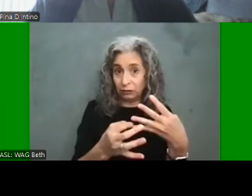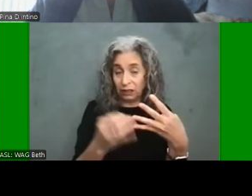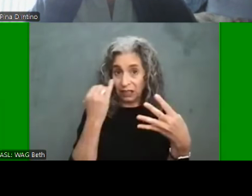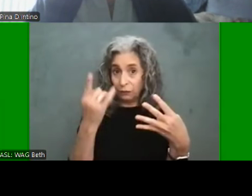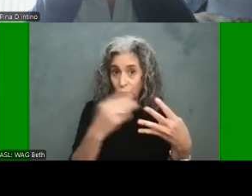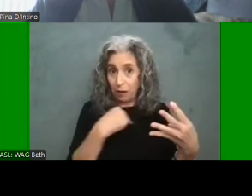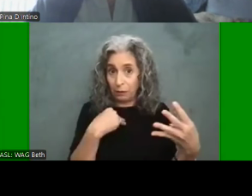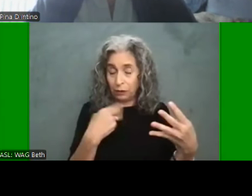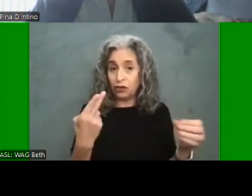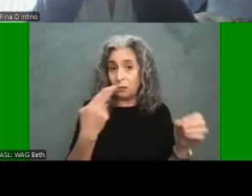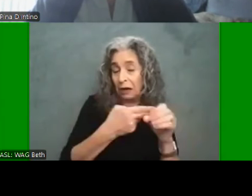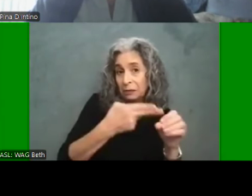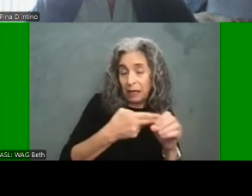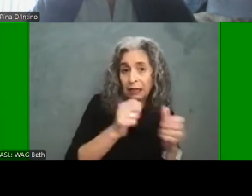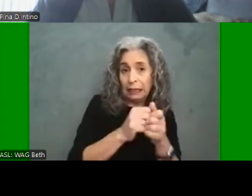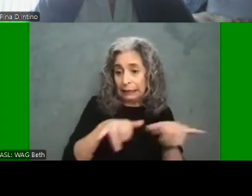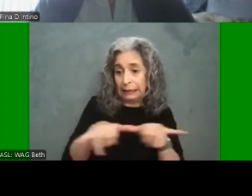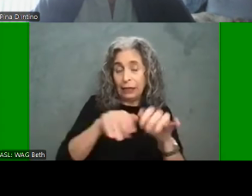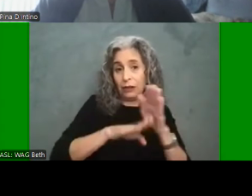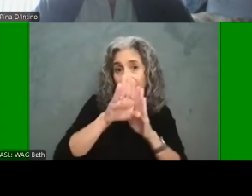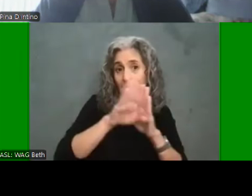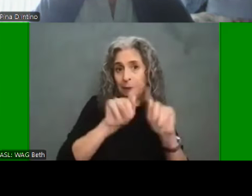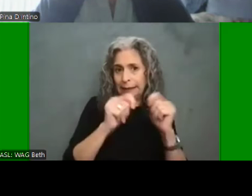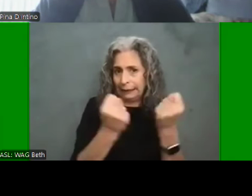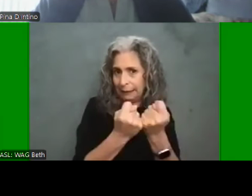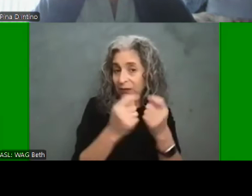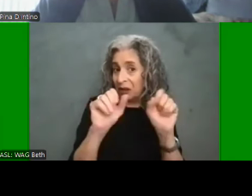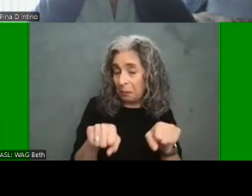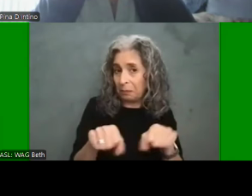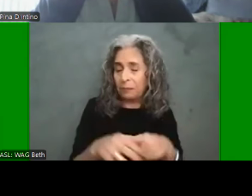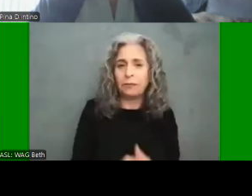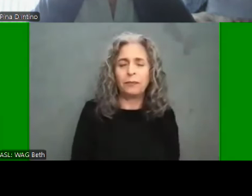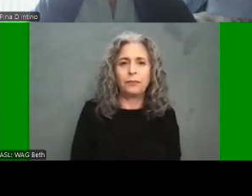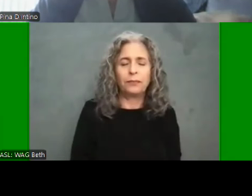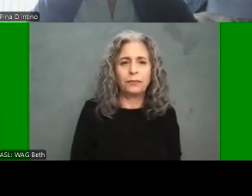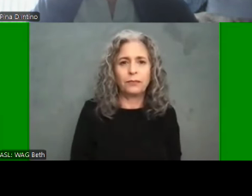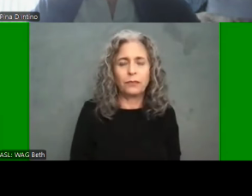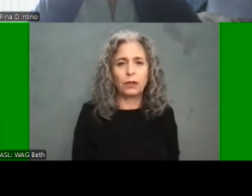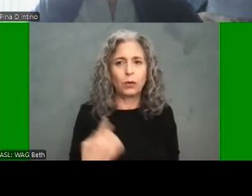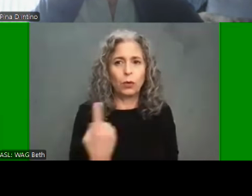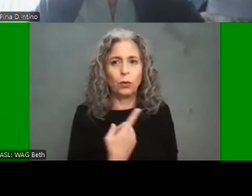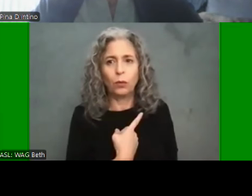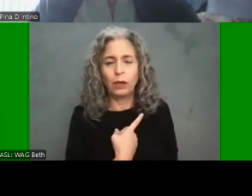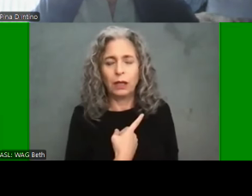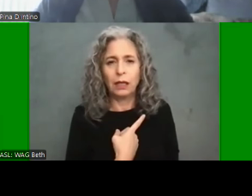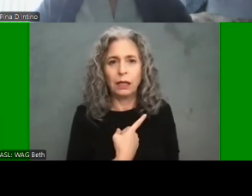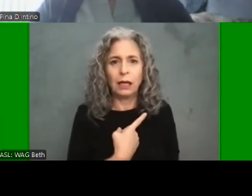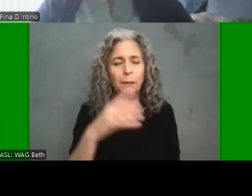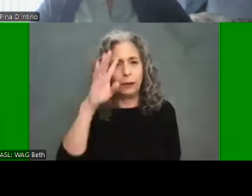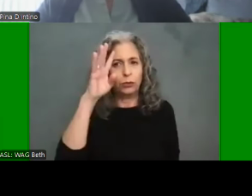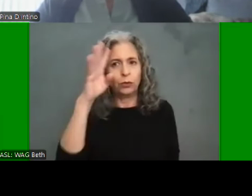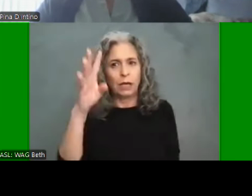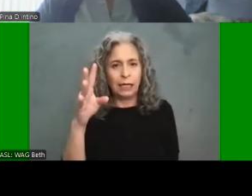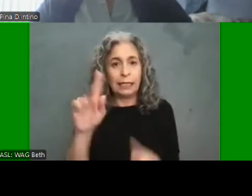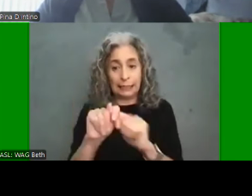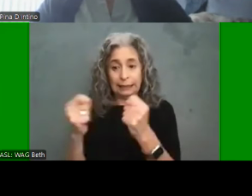to participate in standards development teams. So we're going to be we are forming